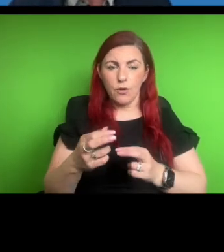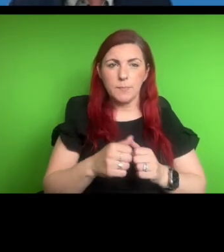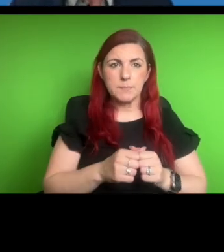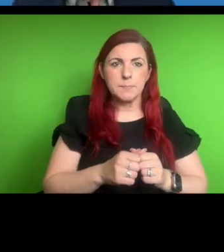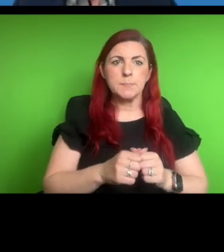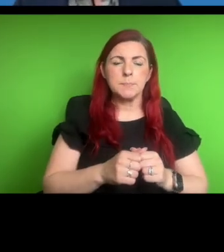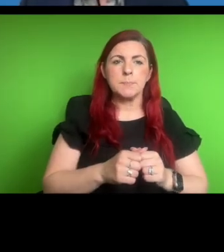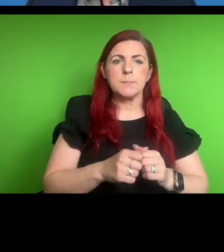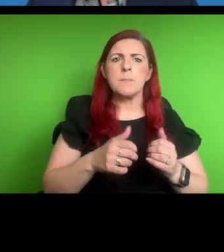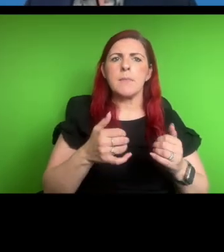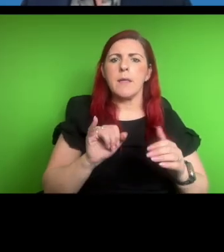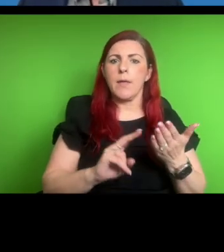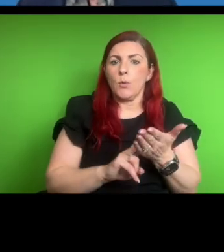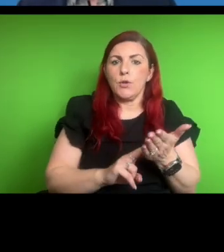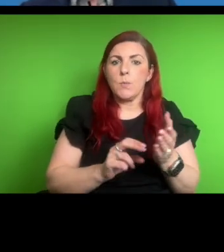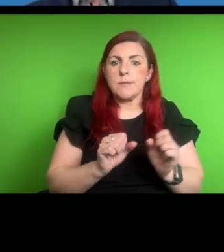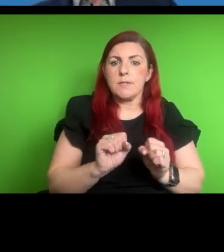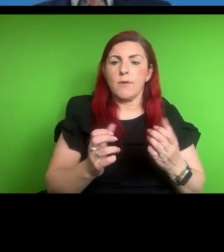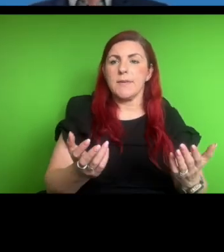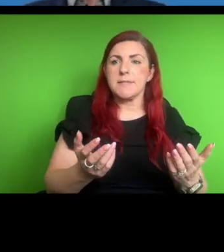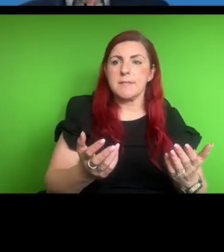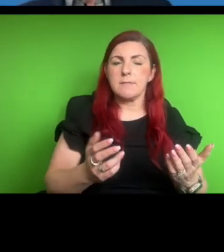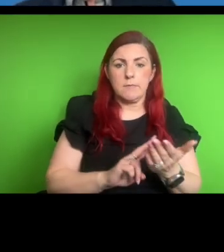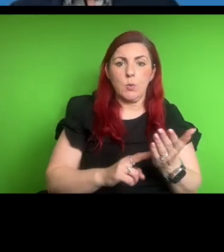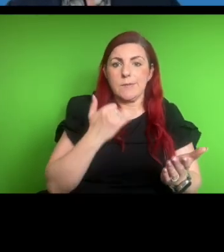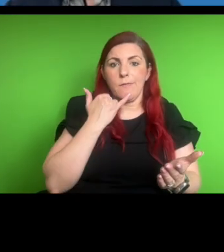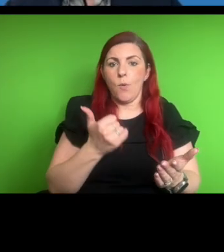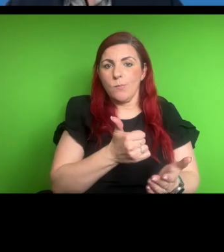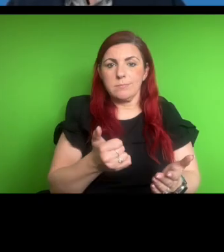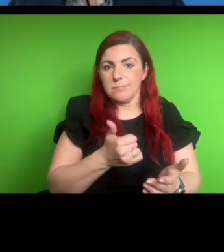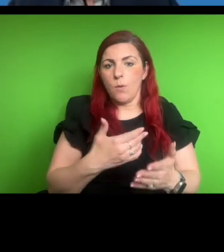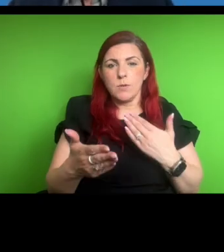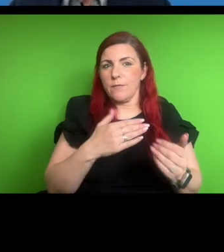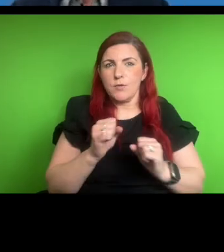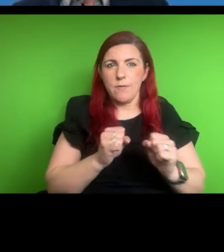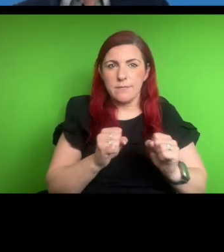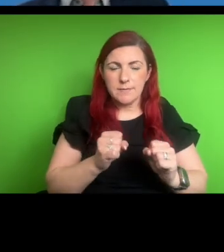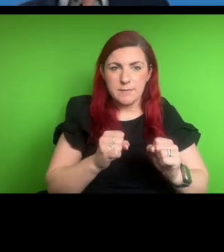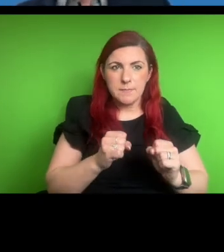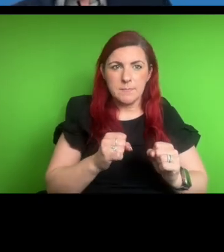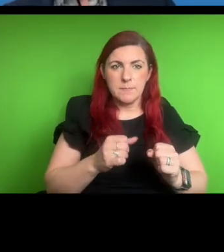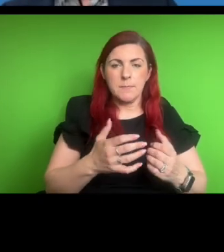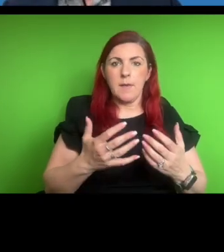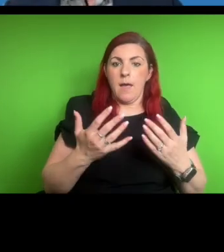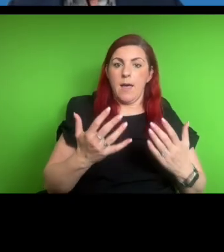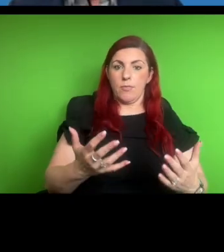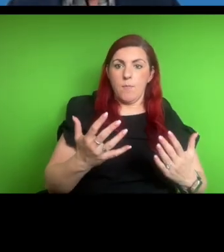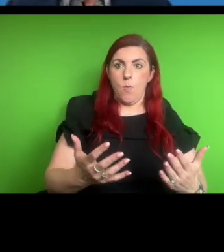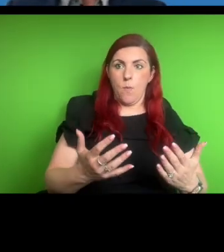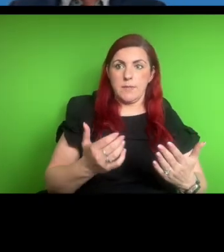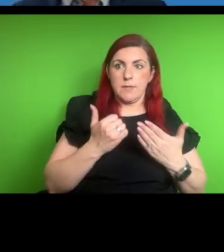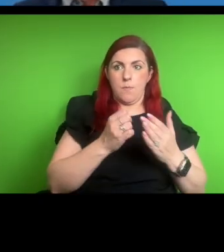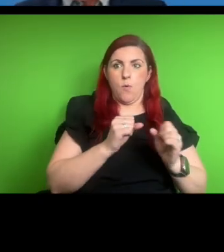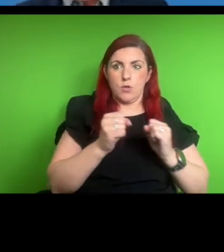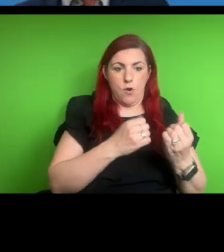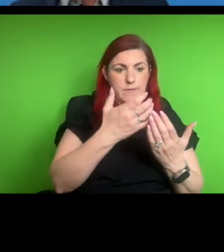service. And the support service standard, the current draft as we've had access to it or we've seen, maps